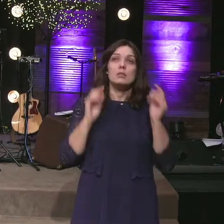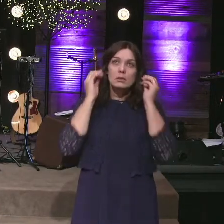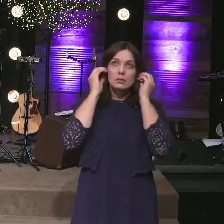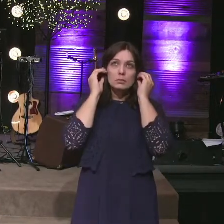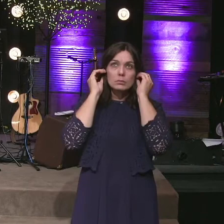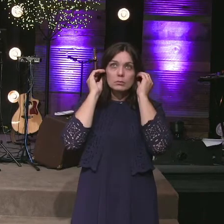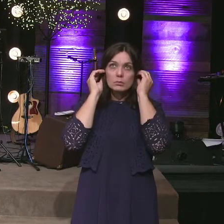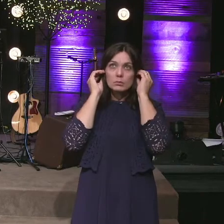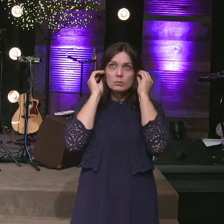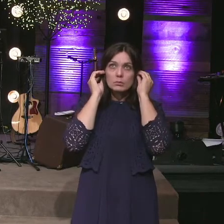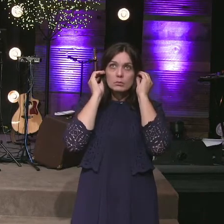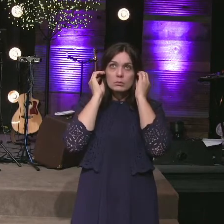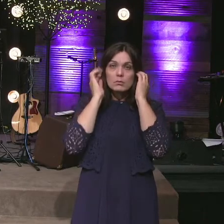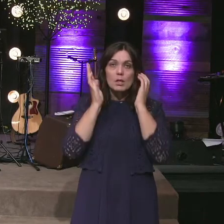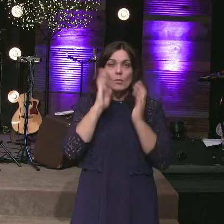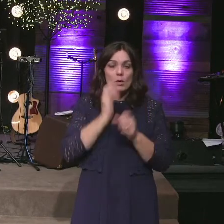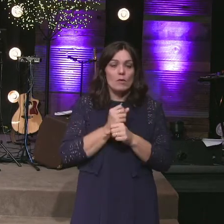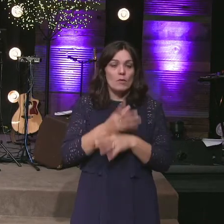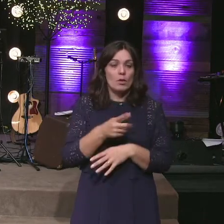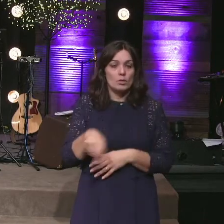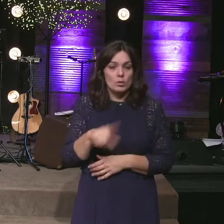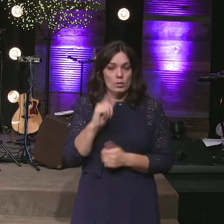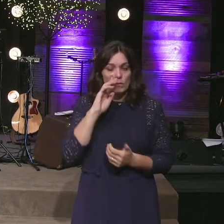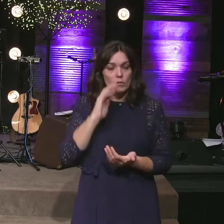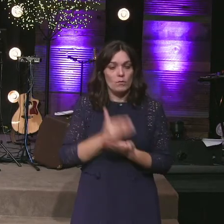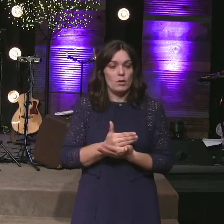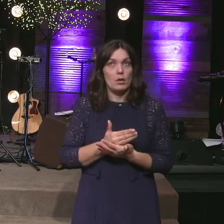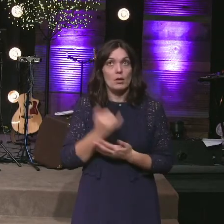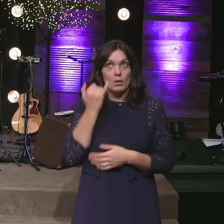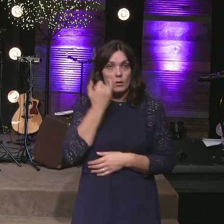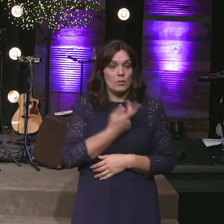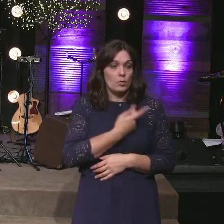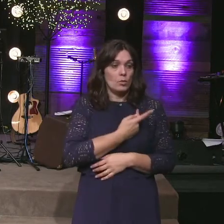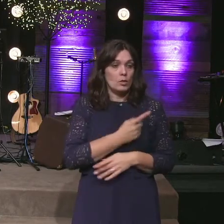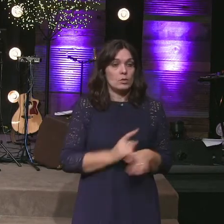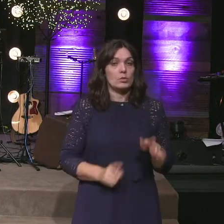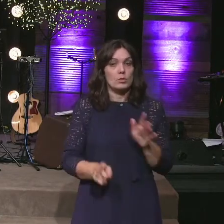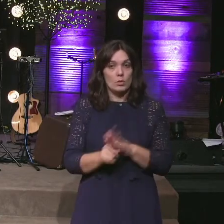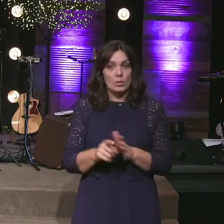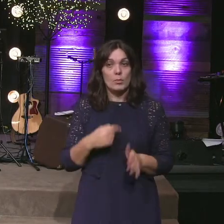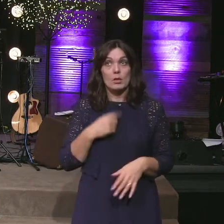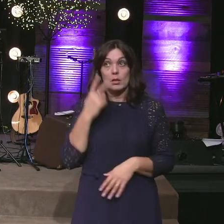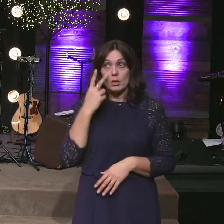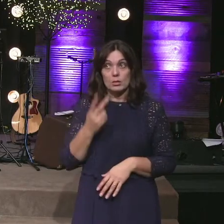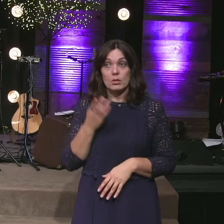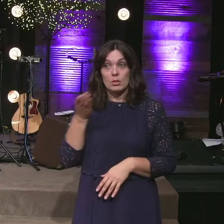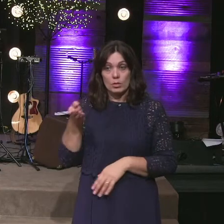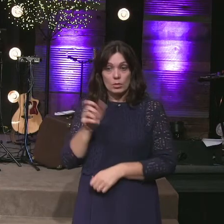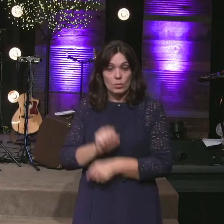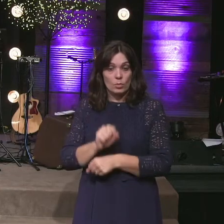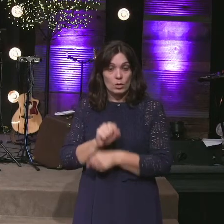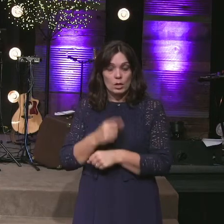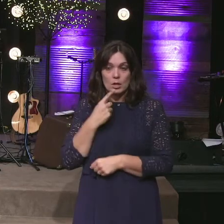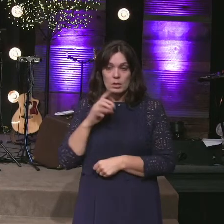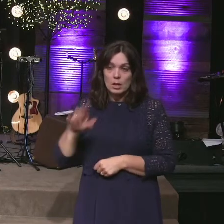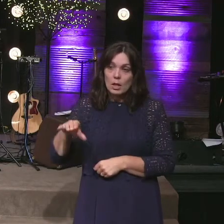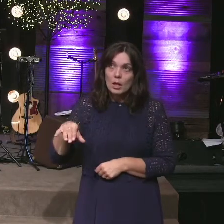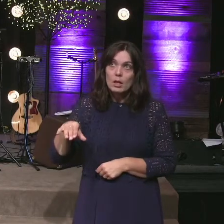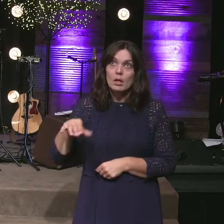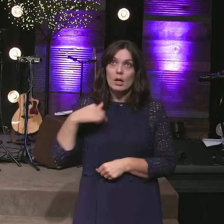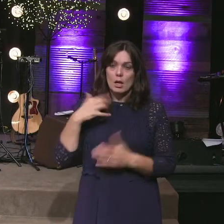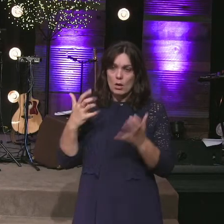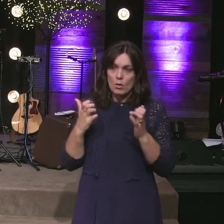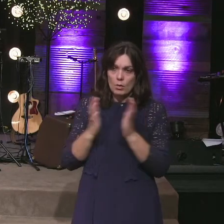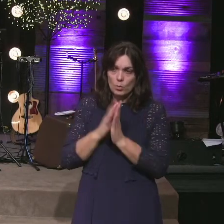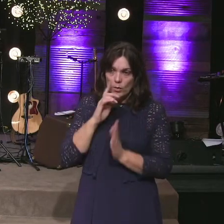it would have freaked her out anyway if we'd have showed up, but I saw her at work, and I said, hey, I want to pray for you.